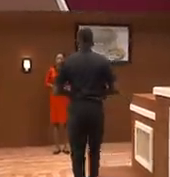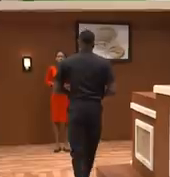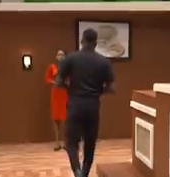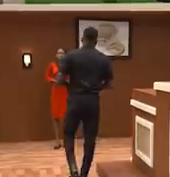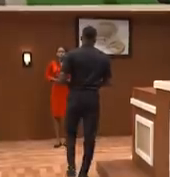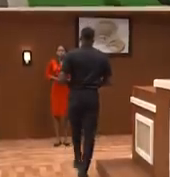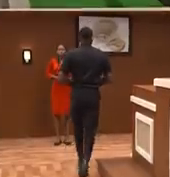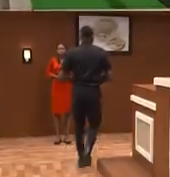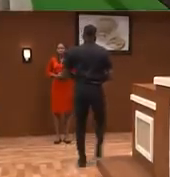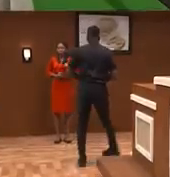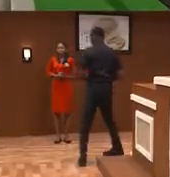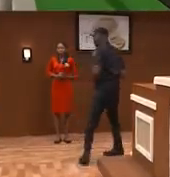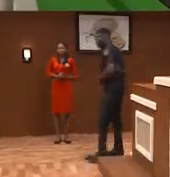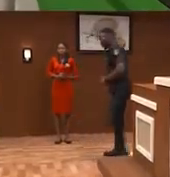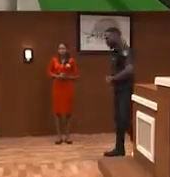Pekulia, Kelechi.